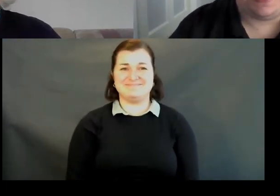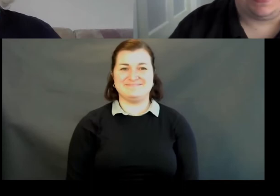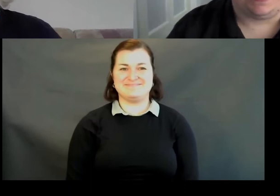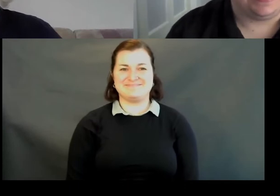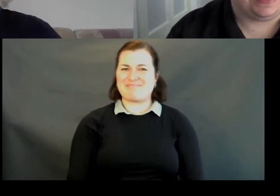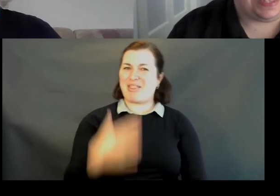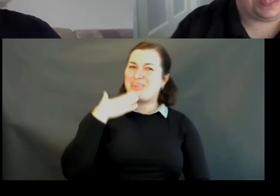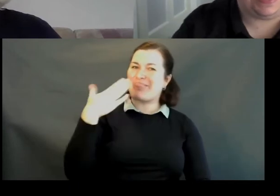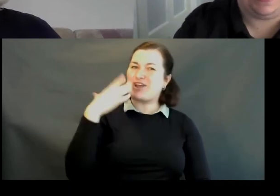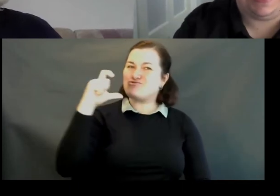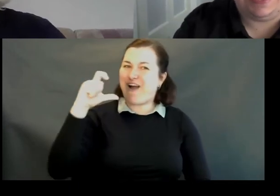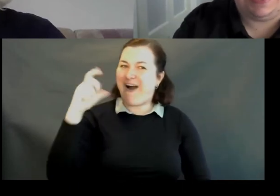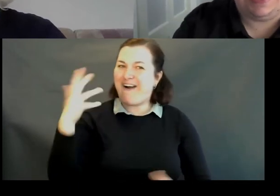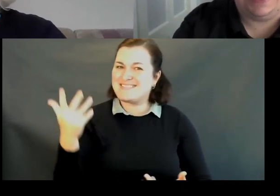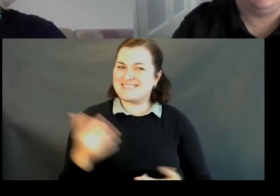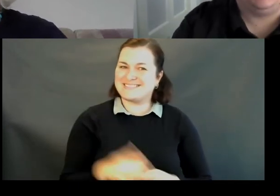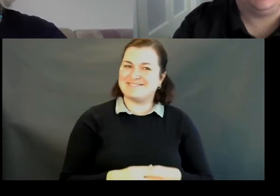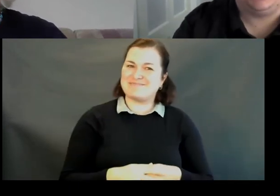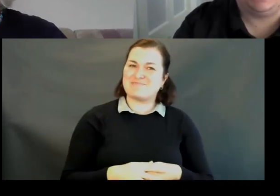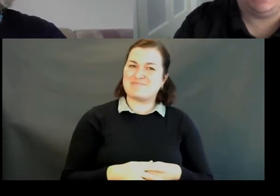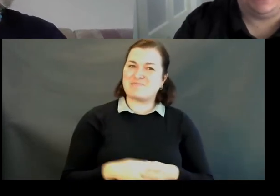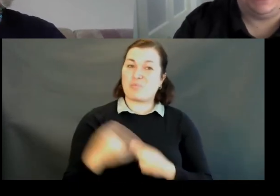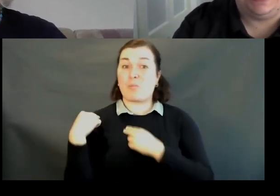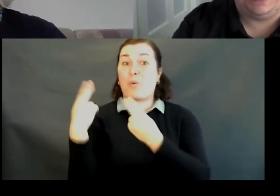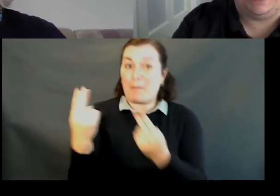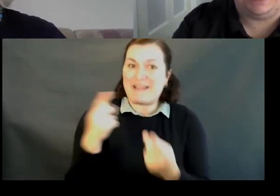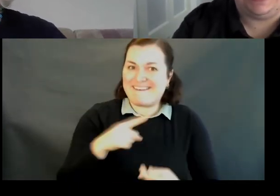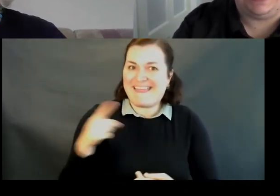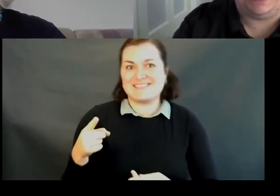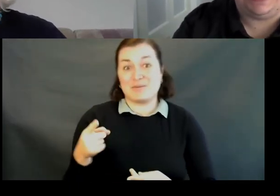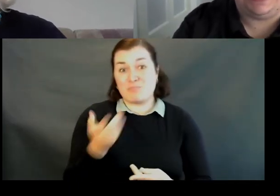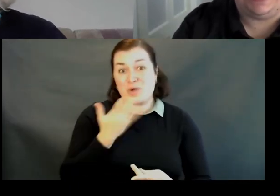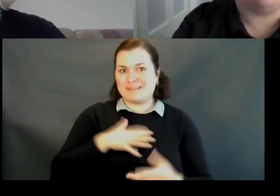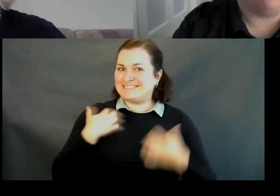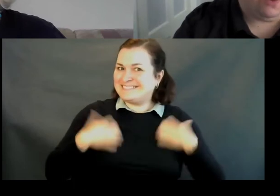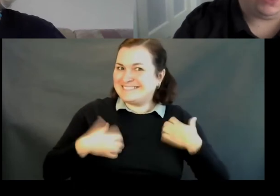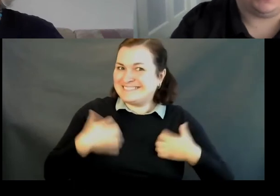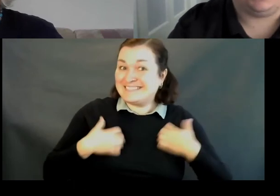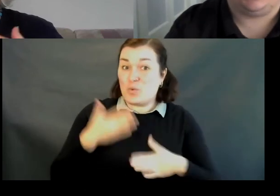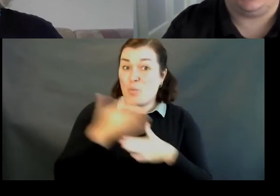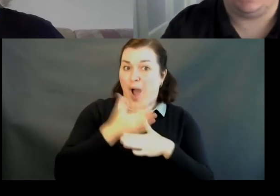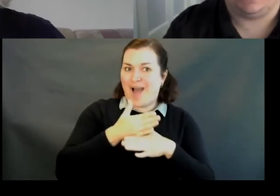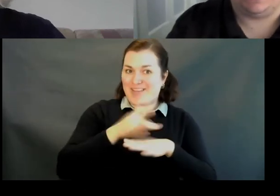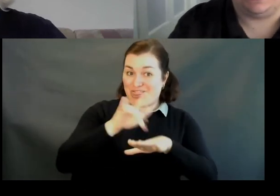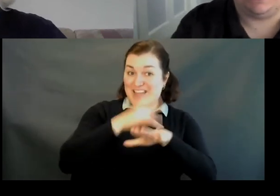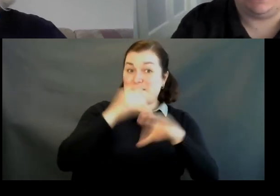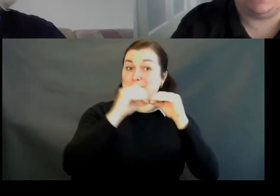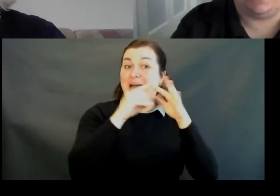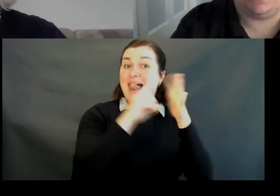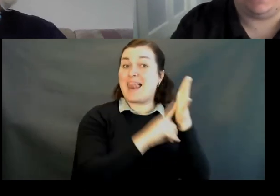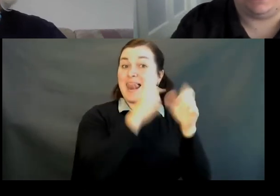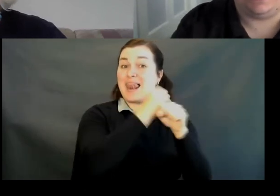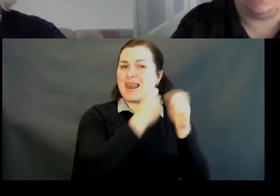Thanks, Charles. I'll be back with you, don't worry. We want to find out about the sort of work that you're doing in the Belgrade and how you're attracting new